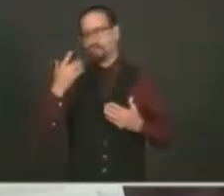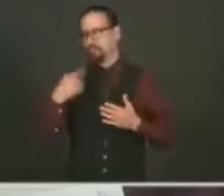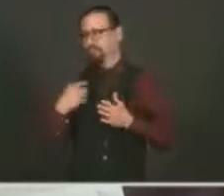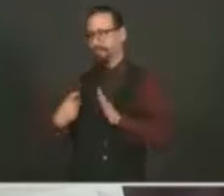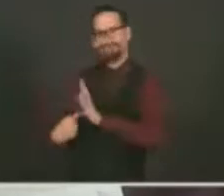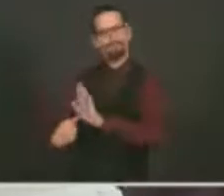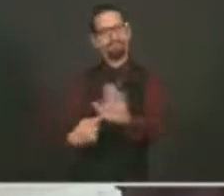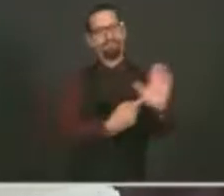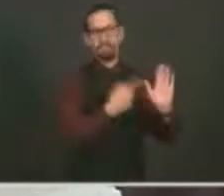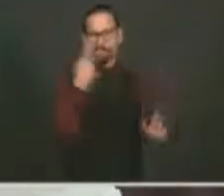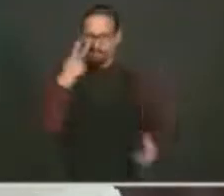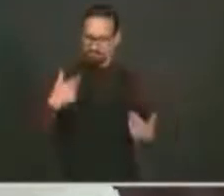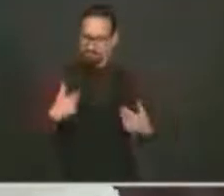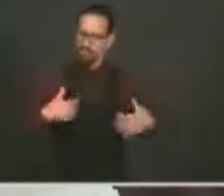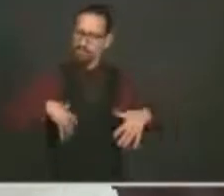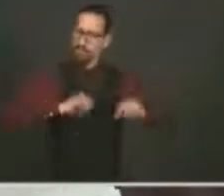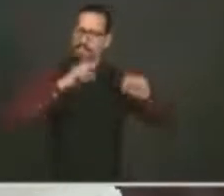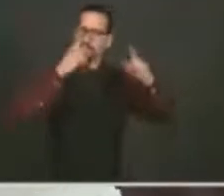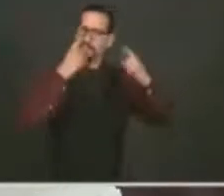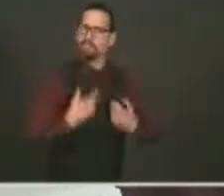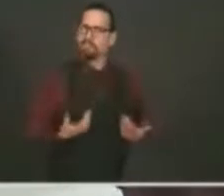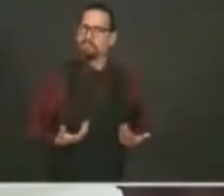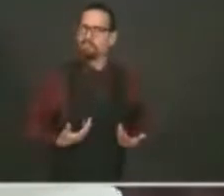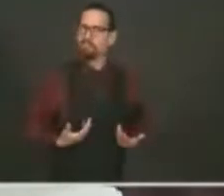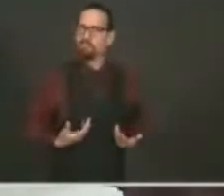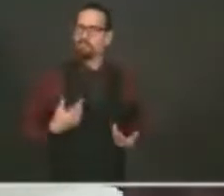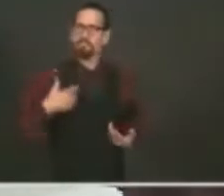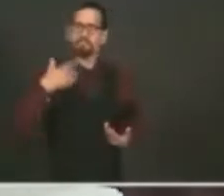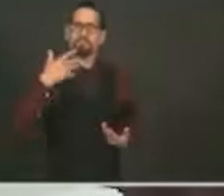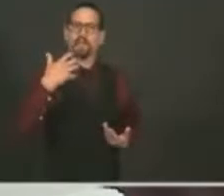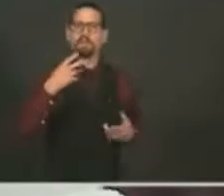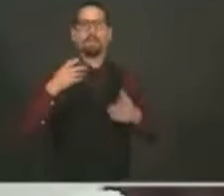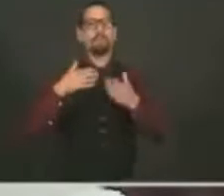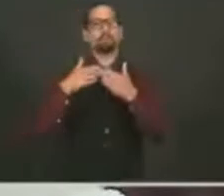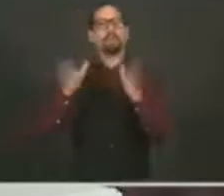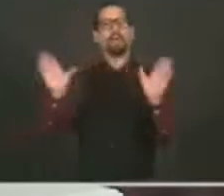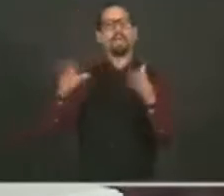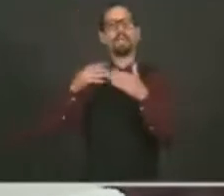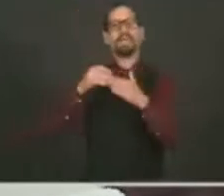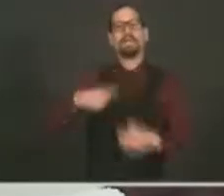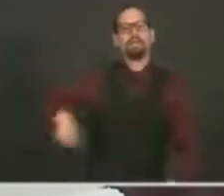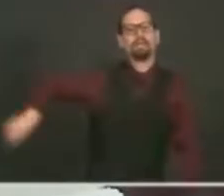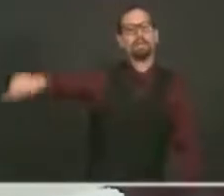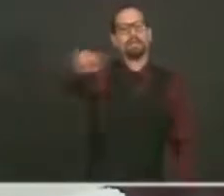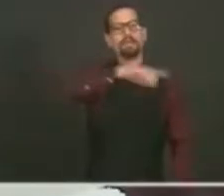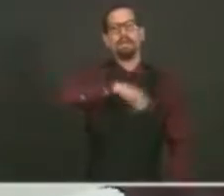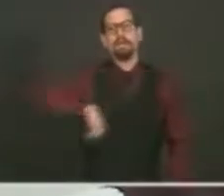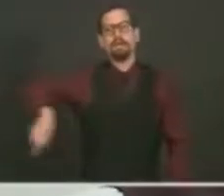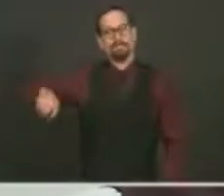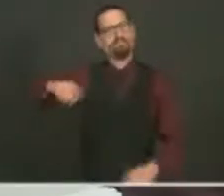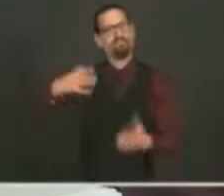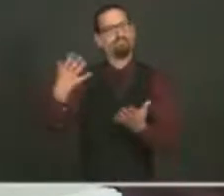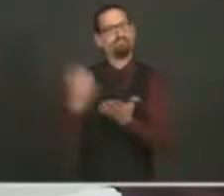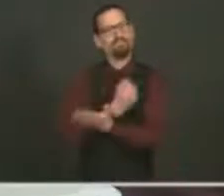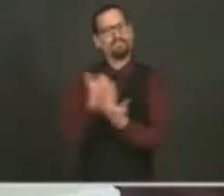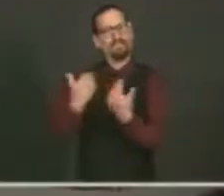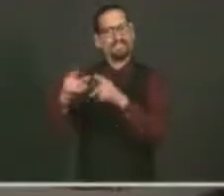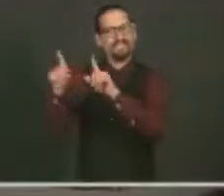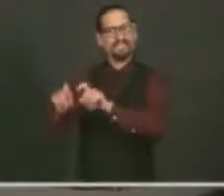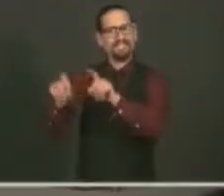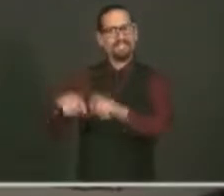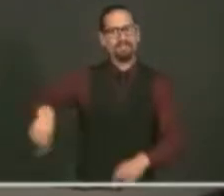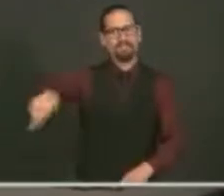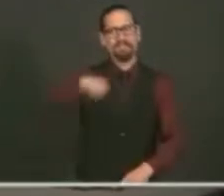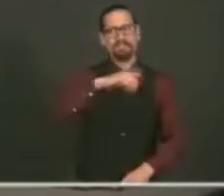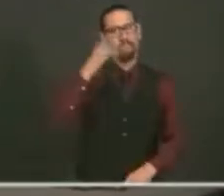that public leaders consider having more testing given the positions that we're in.